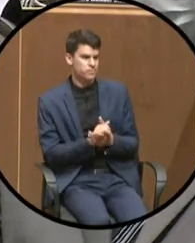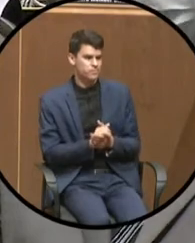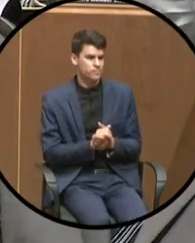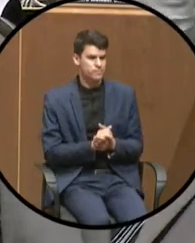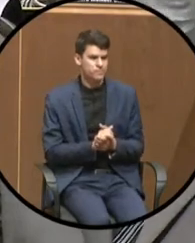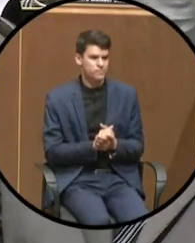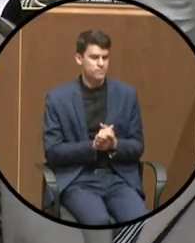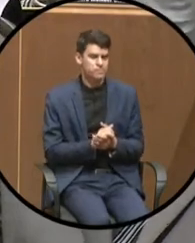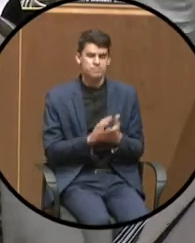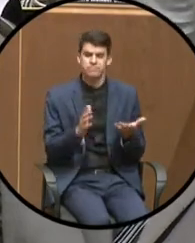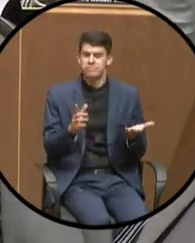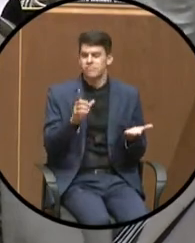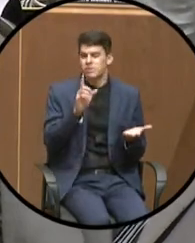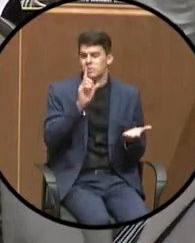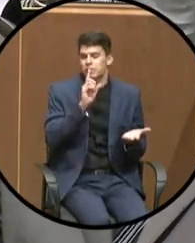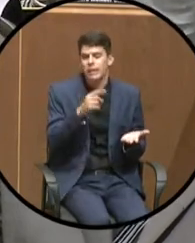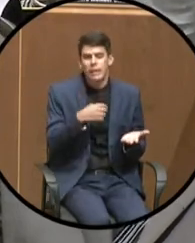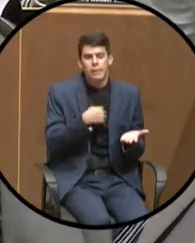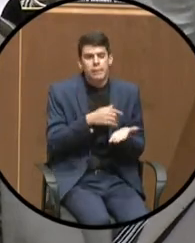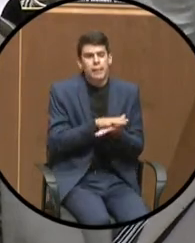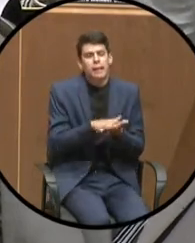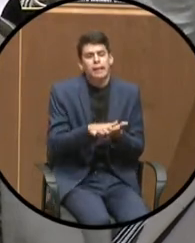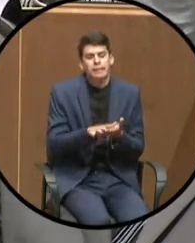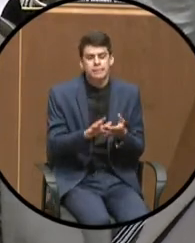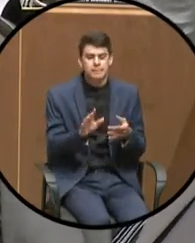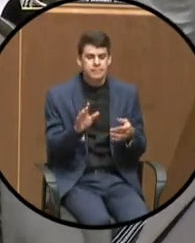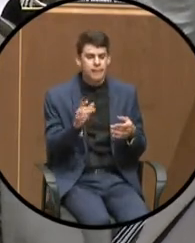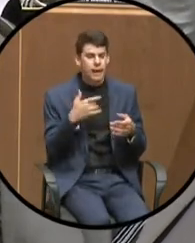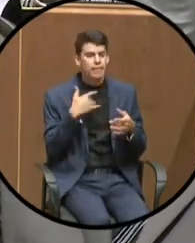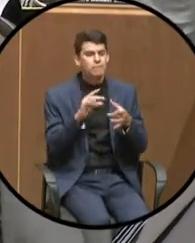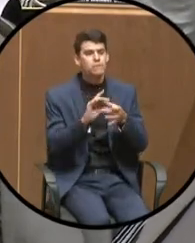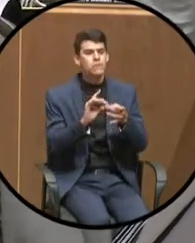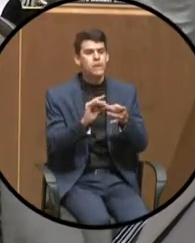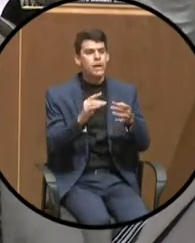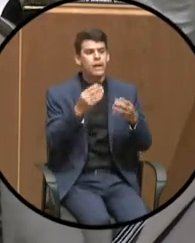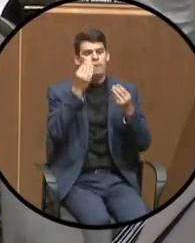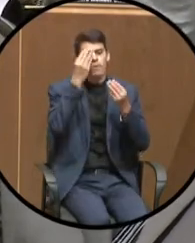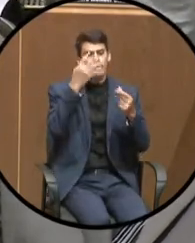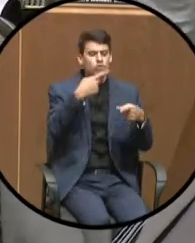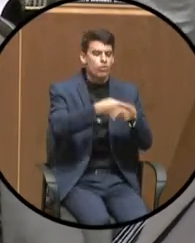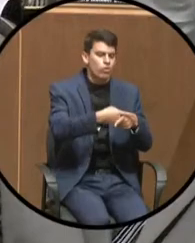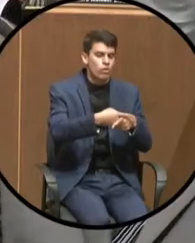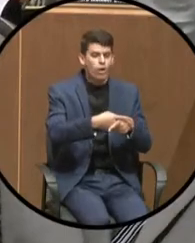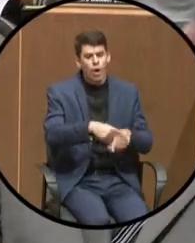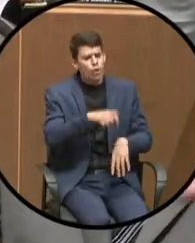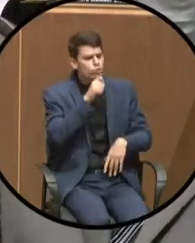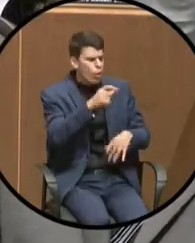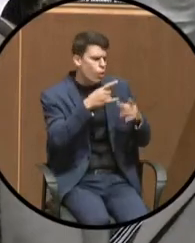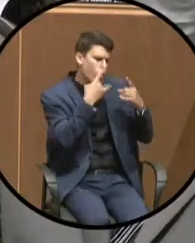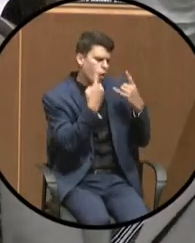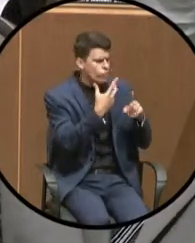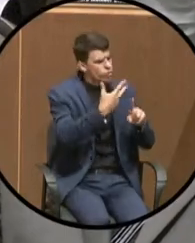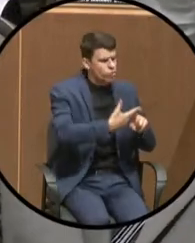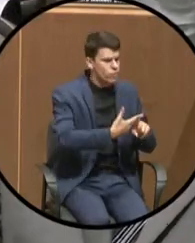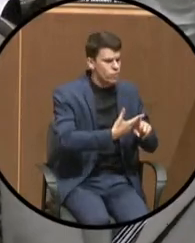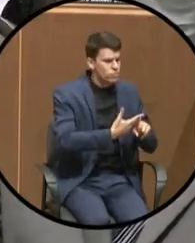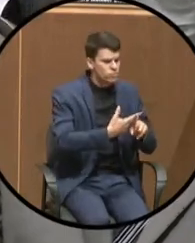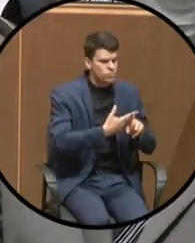I will be generous and simply state that there is conflicting information out there. Don't wear a mask for 3 months, then wear